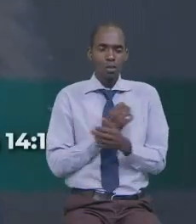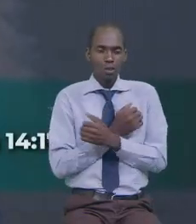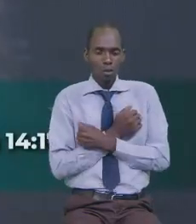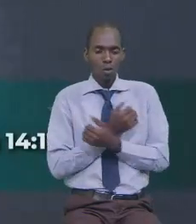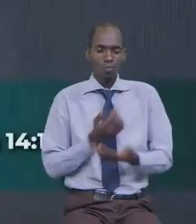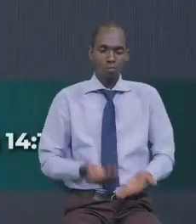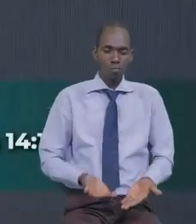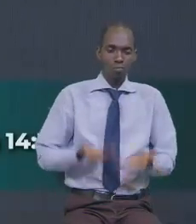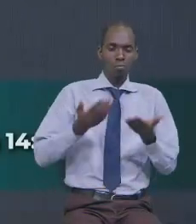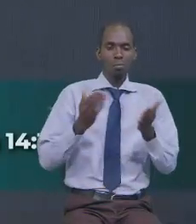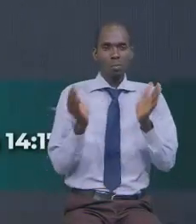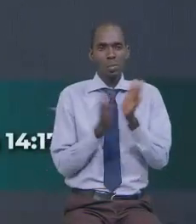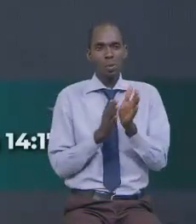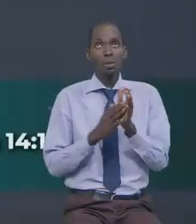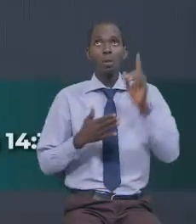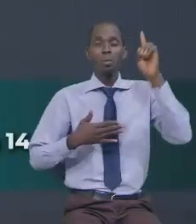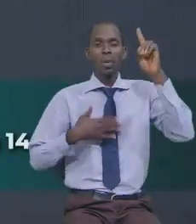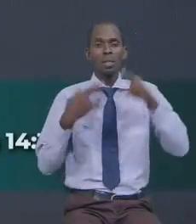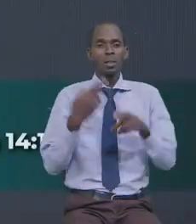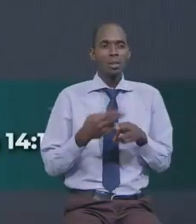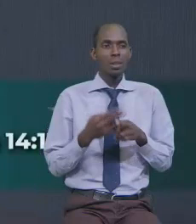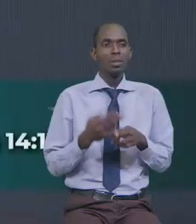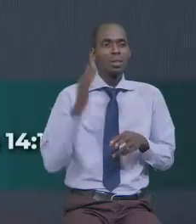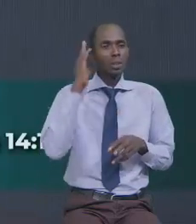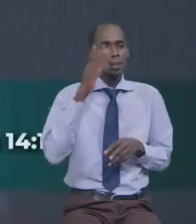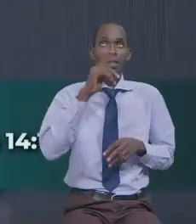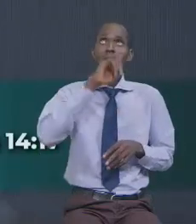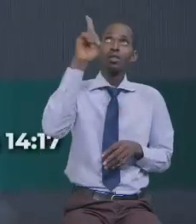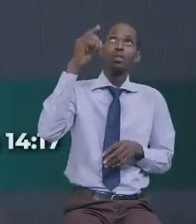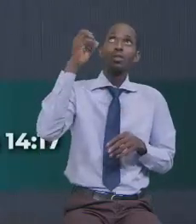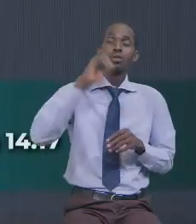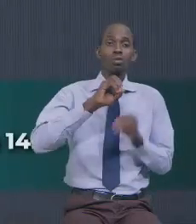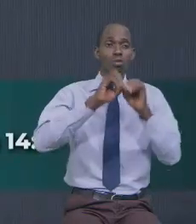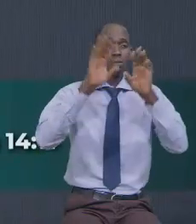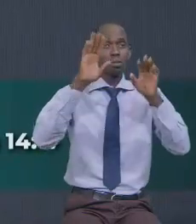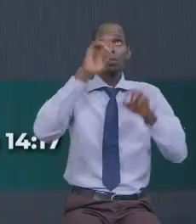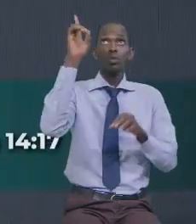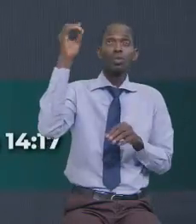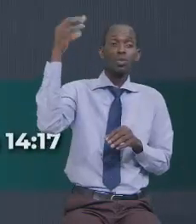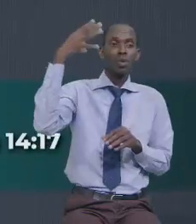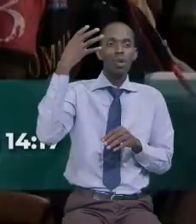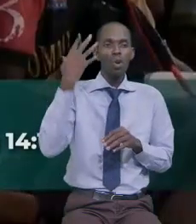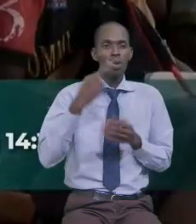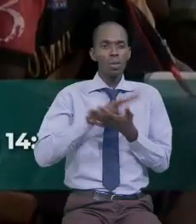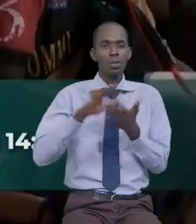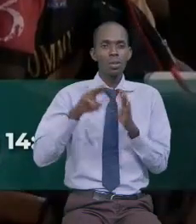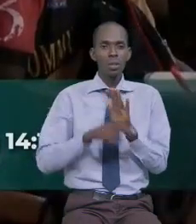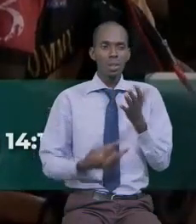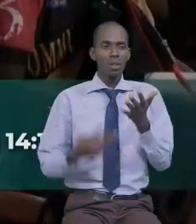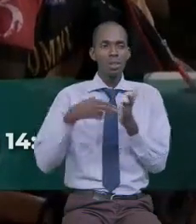Son of righteousness arise with healing in his wings.